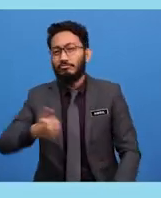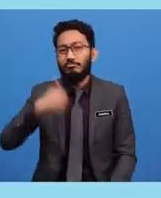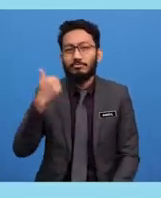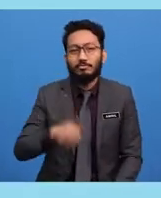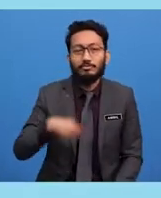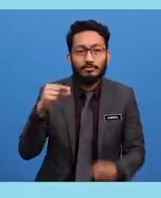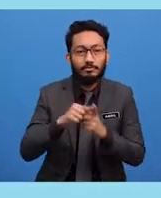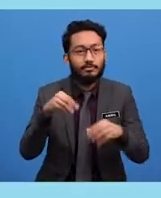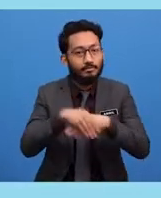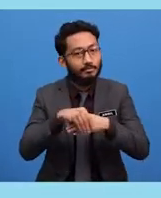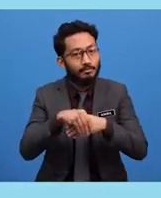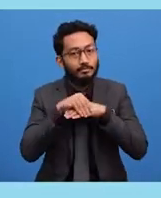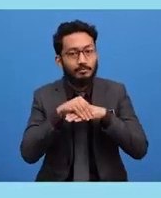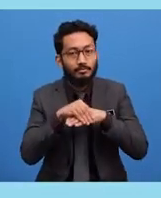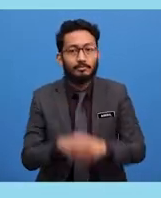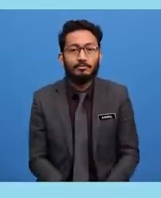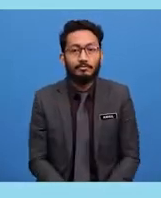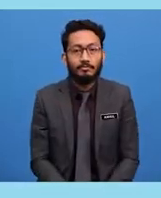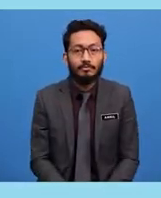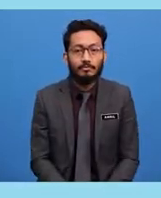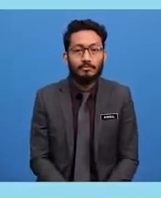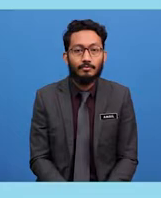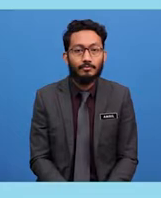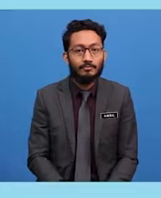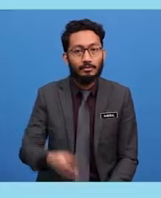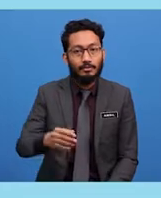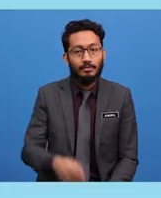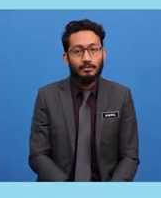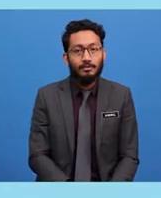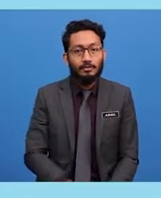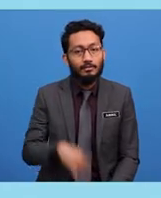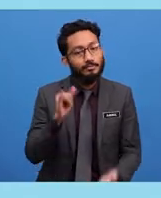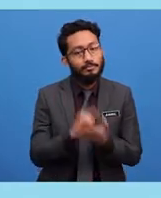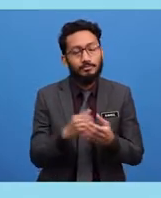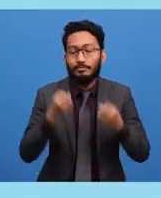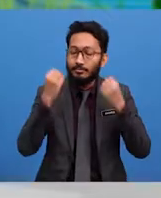Supercalifragilisticexpialidocious is not the longest word in English.